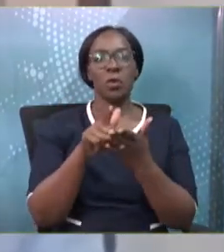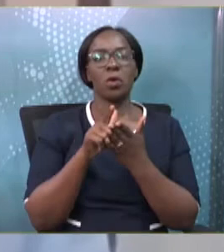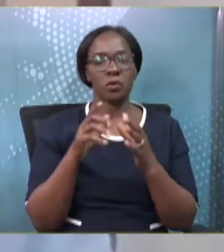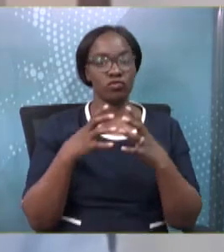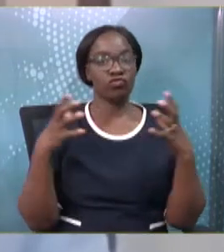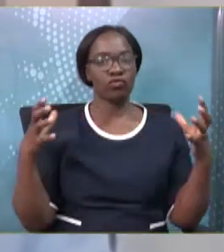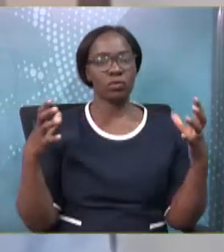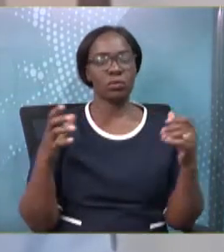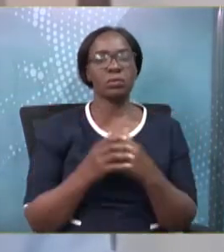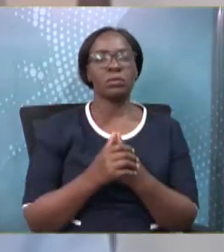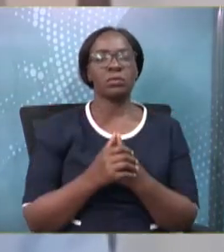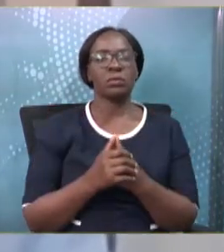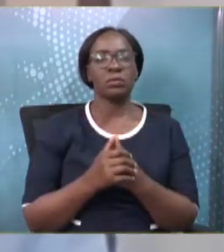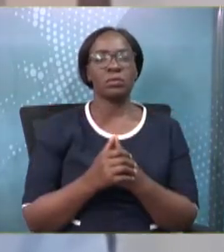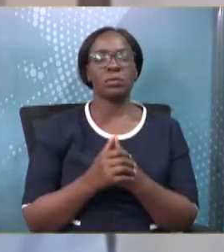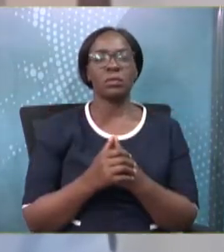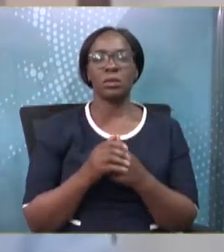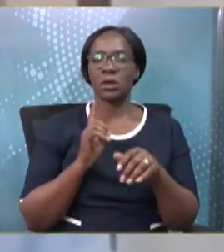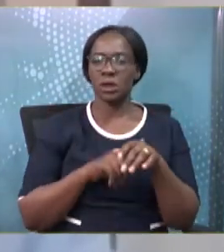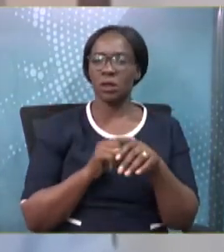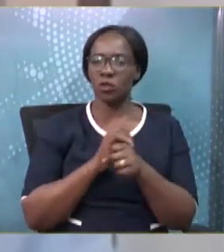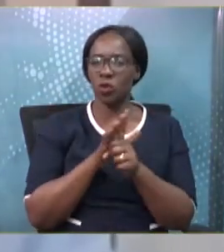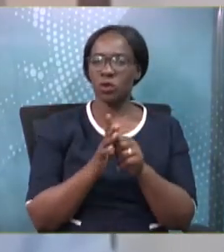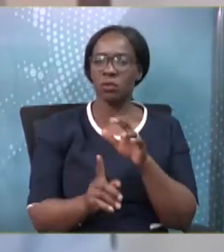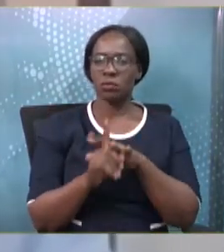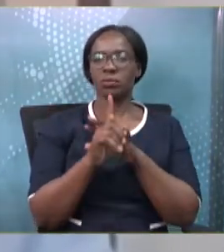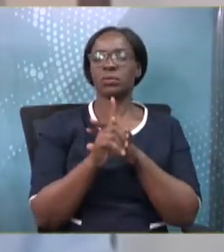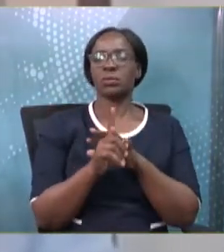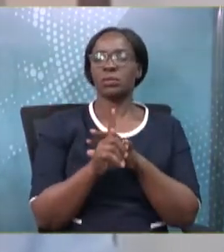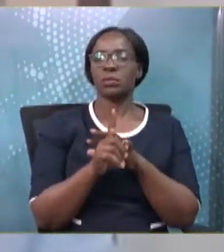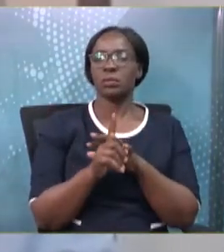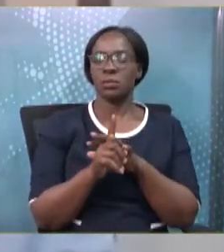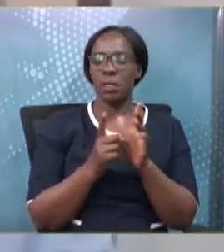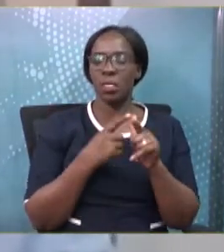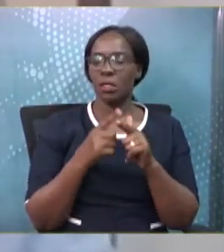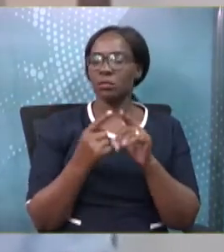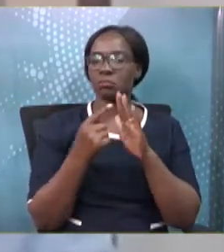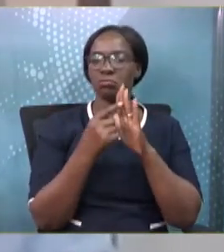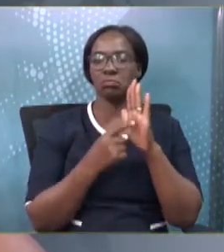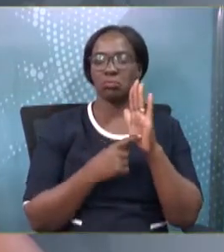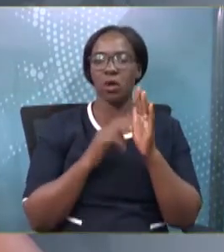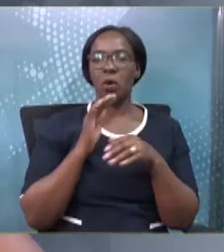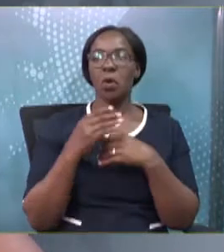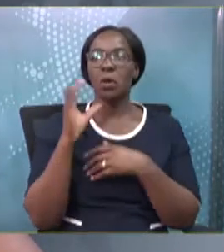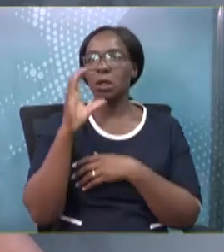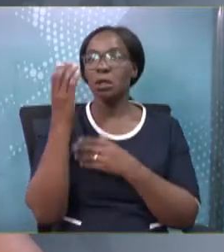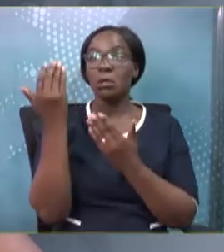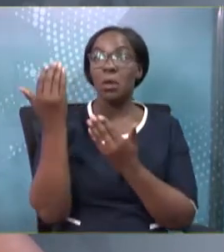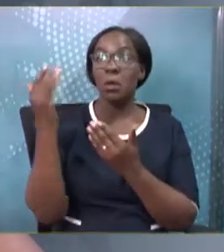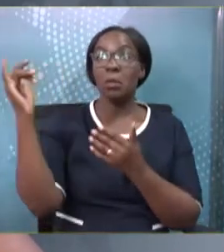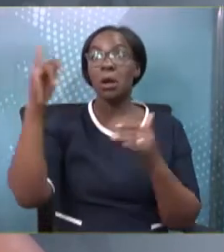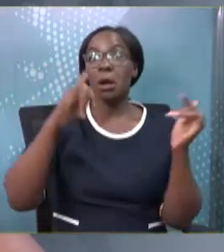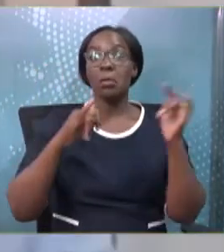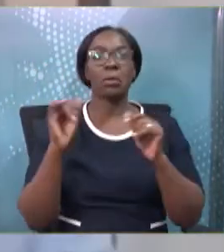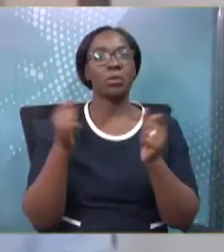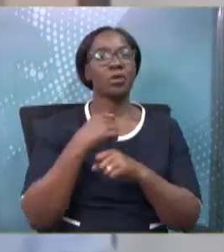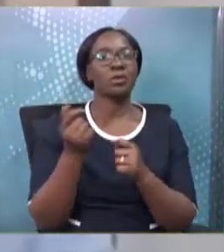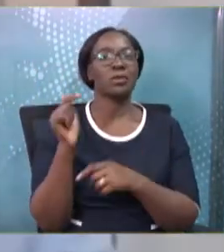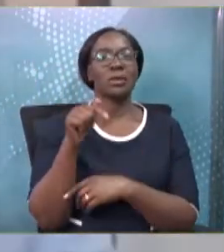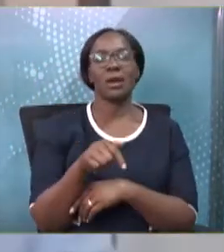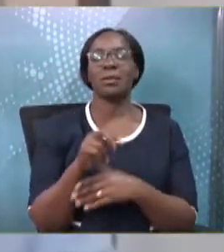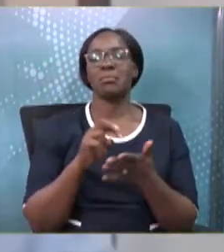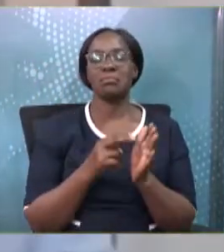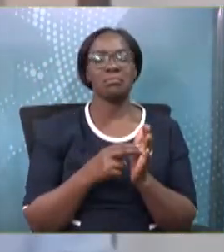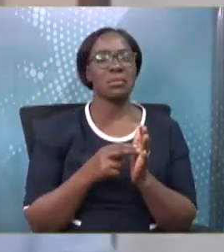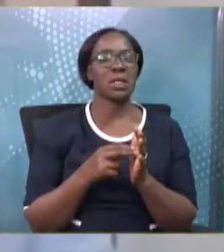expansion. And Corona comes, you have lockdown restrictions. The clients you're expecting overseas aren't able to come. That means, say,